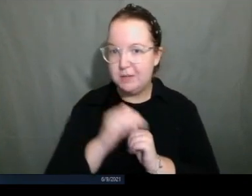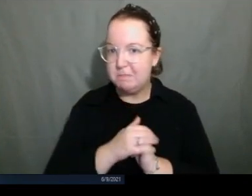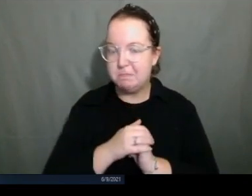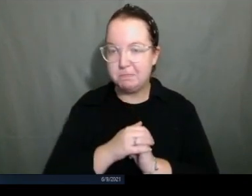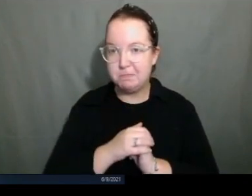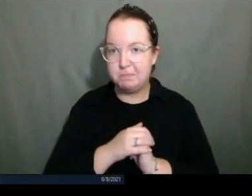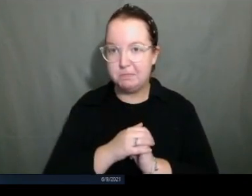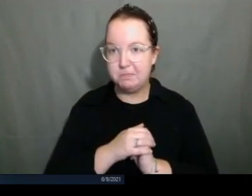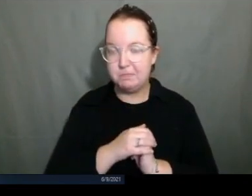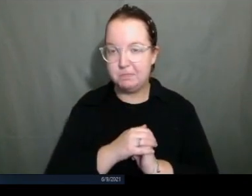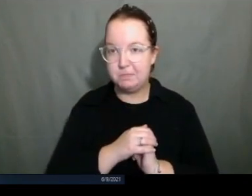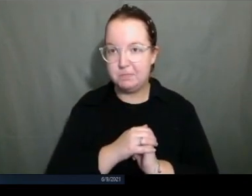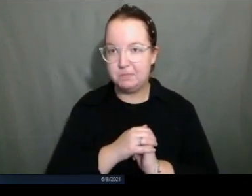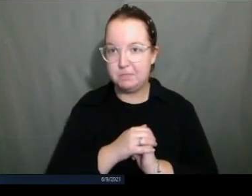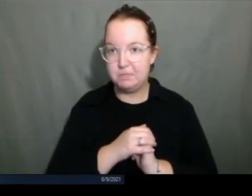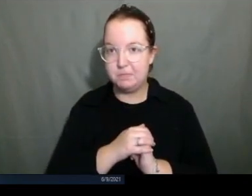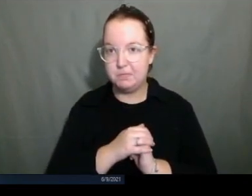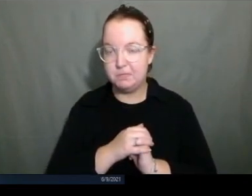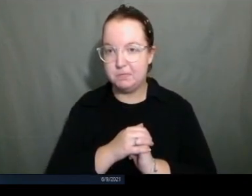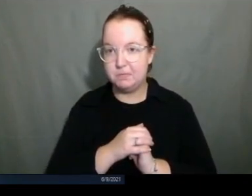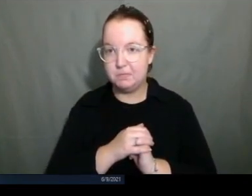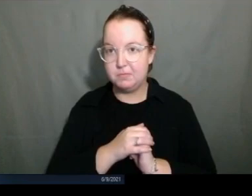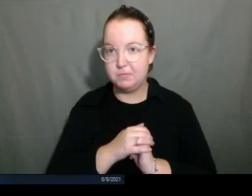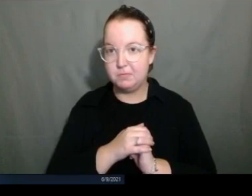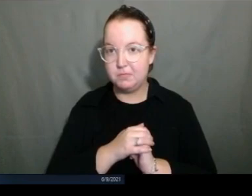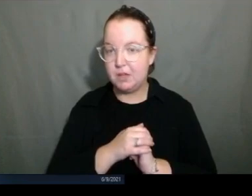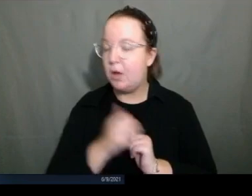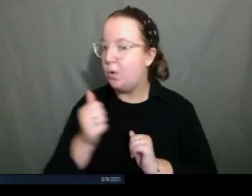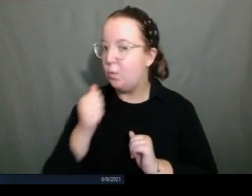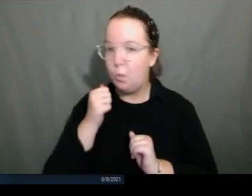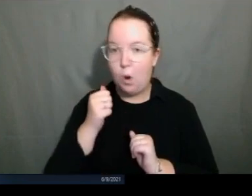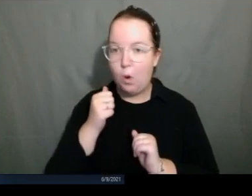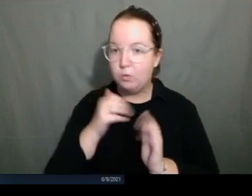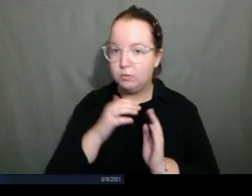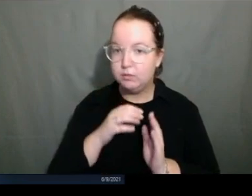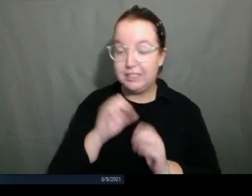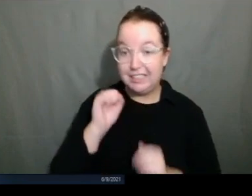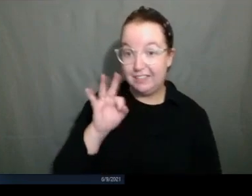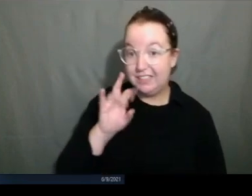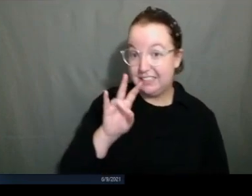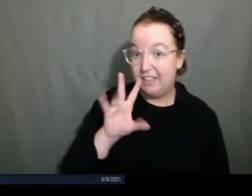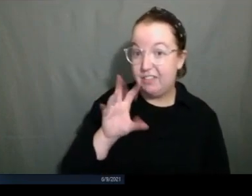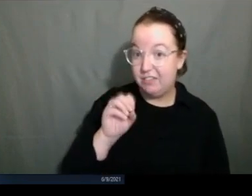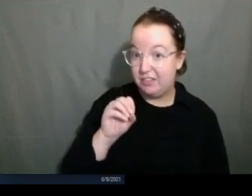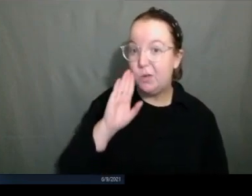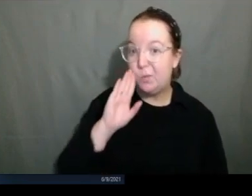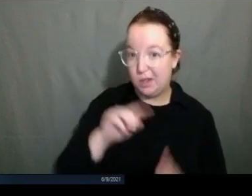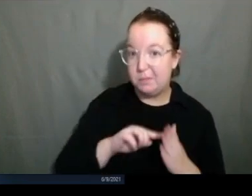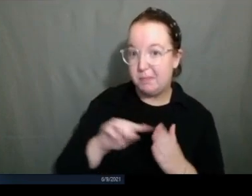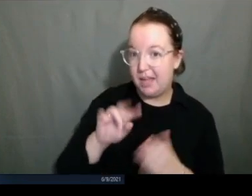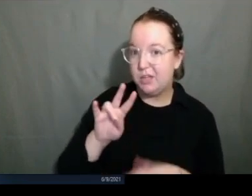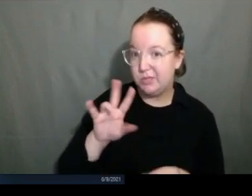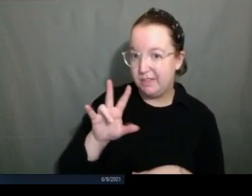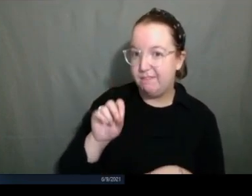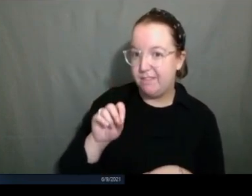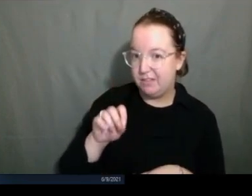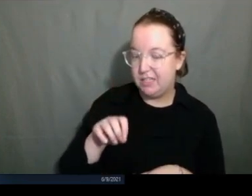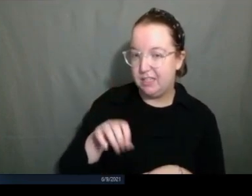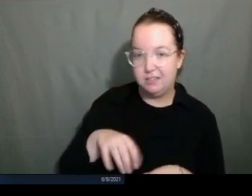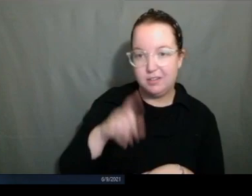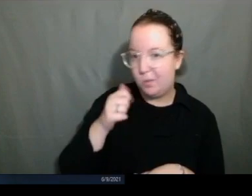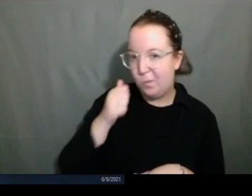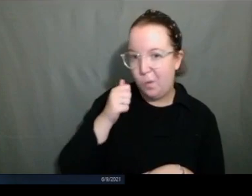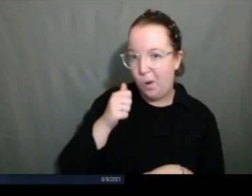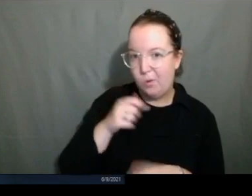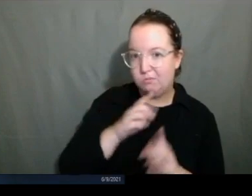in, but it will not round. So if they punch in at 7:50, it's going to pay them for 7:50. It's